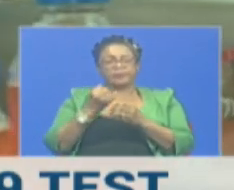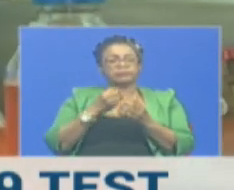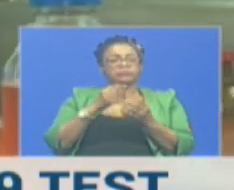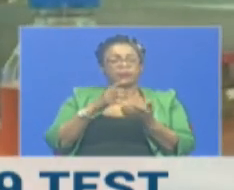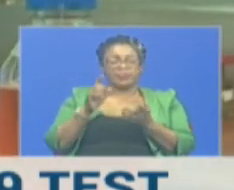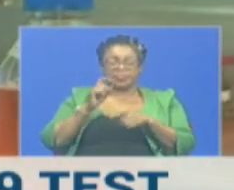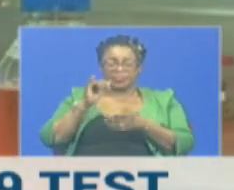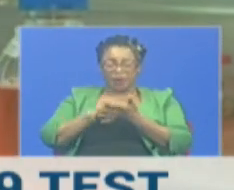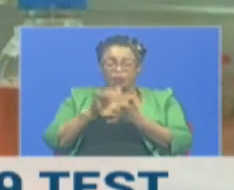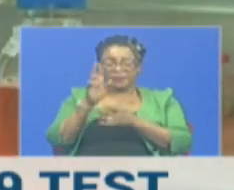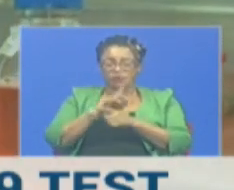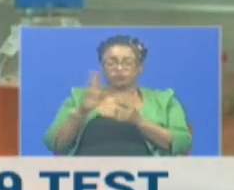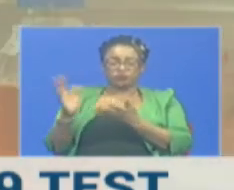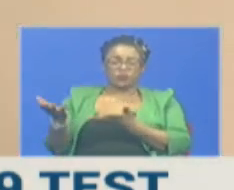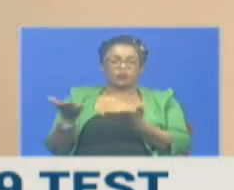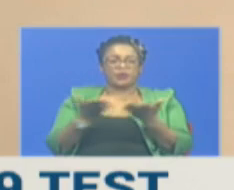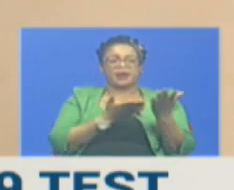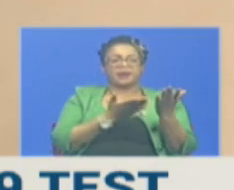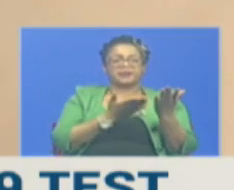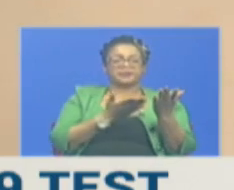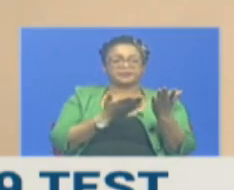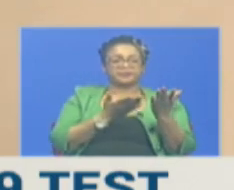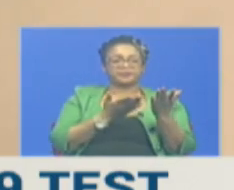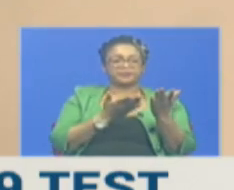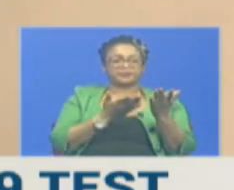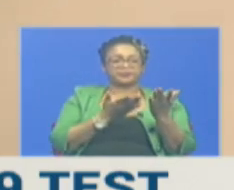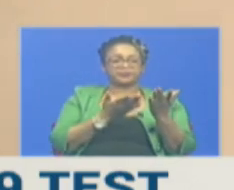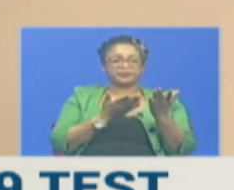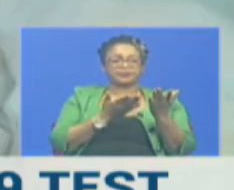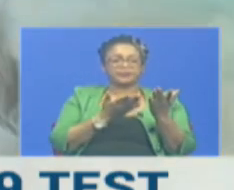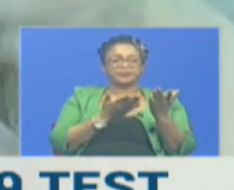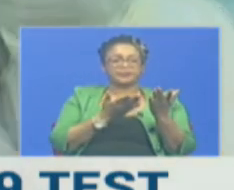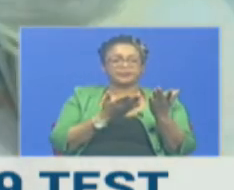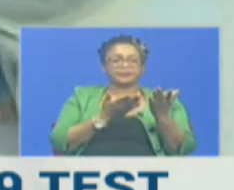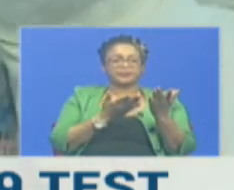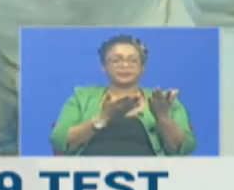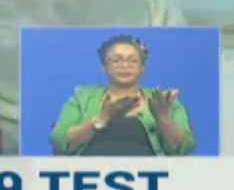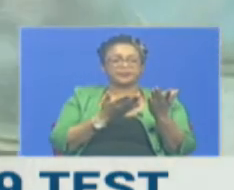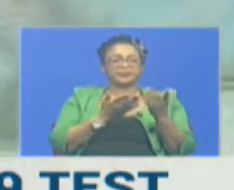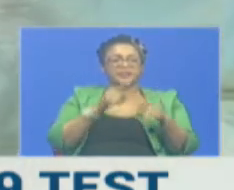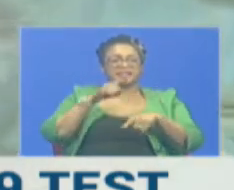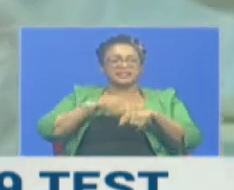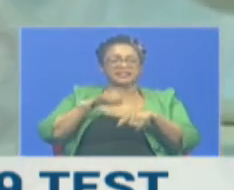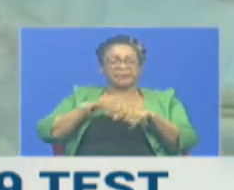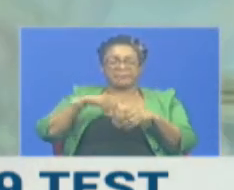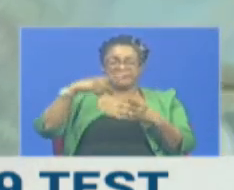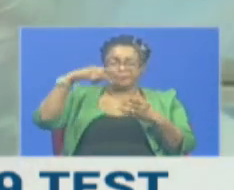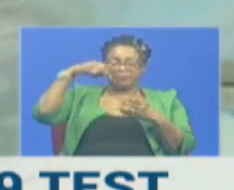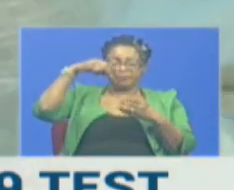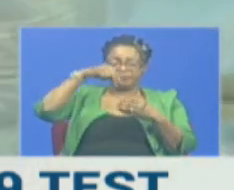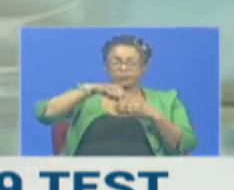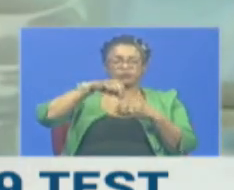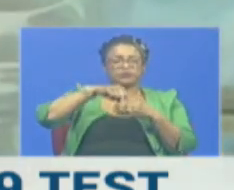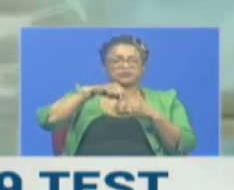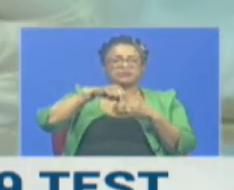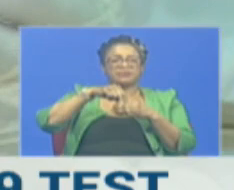the samples. They are then transported to sample collection points. When it is put here,